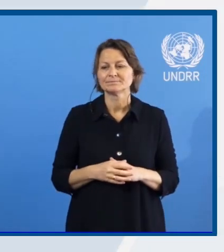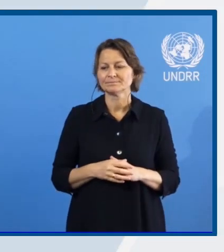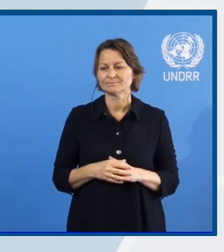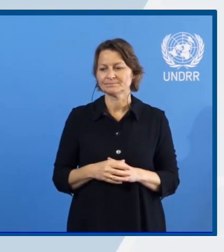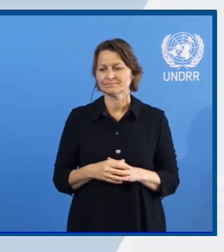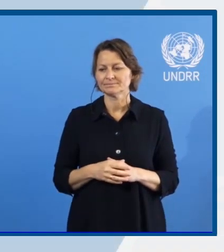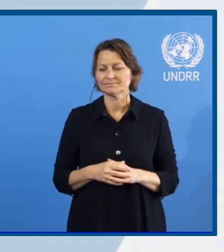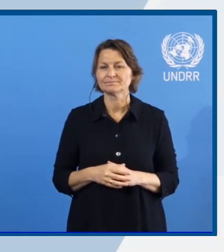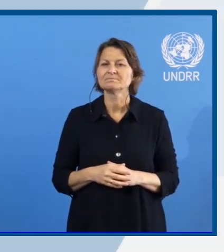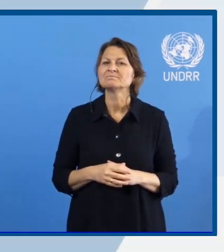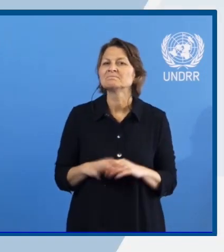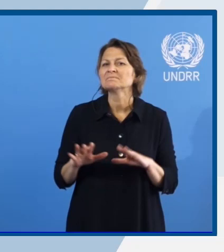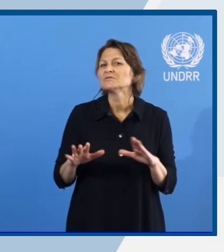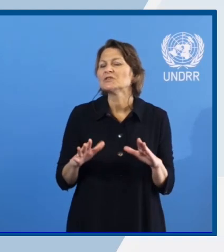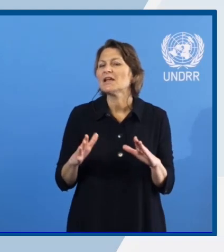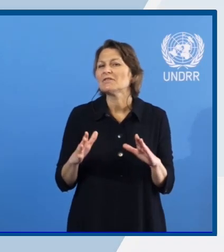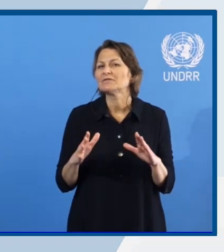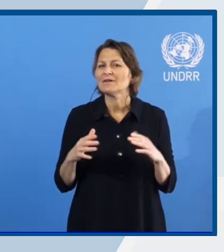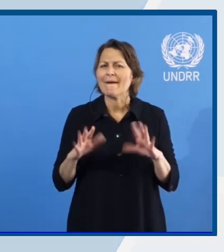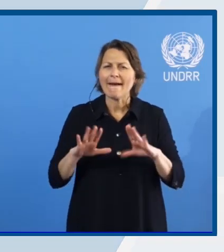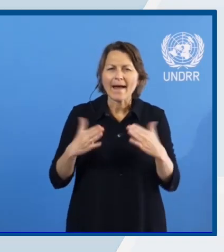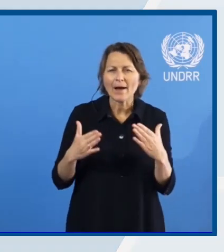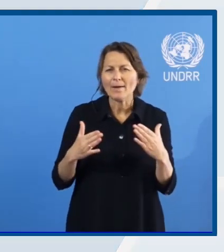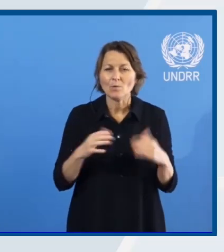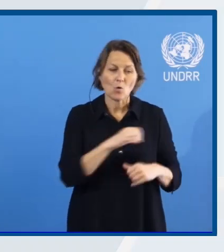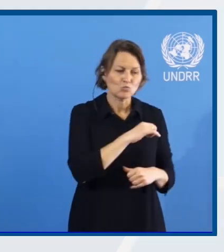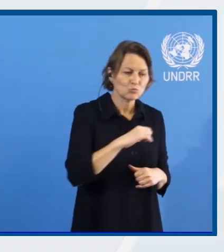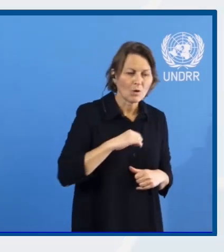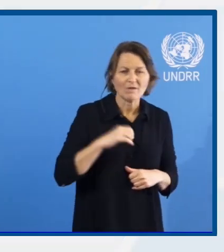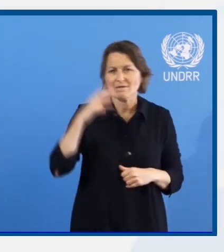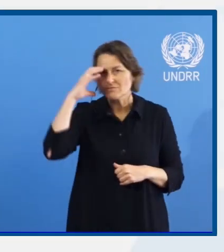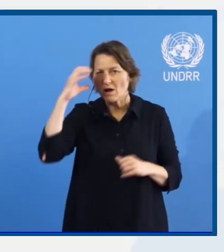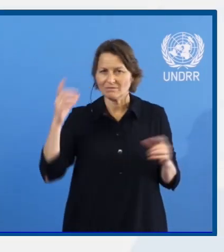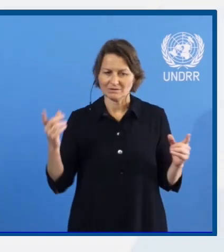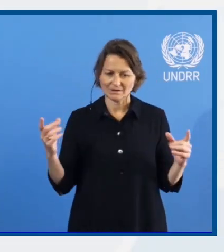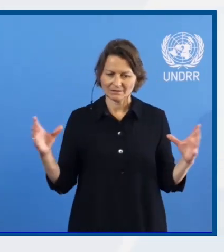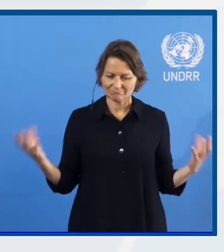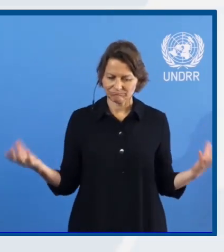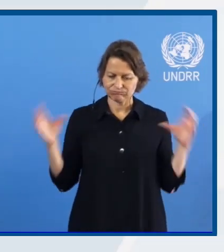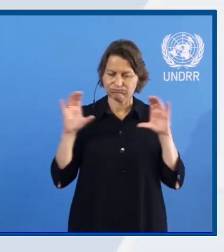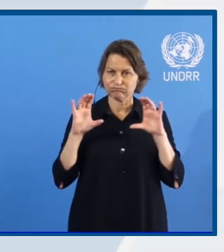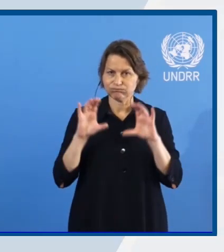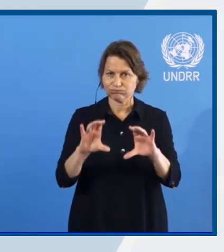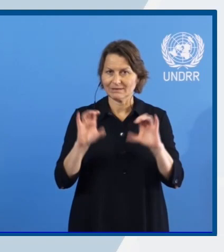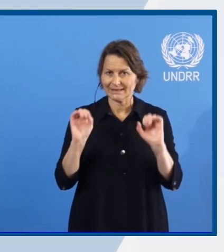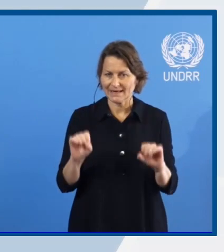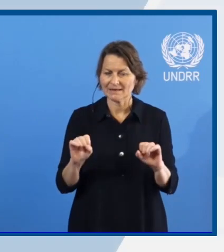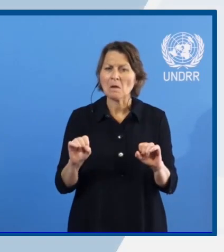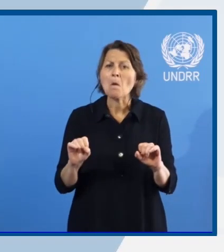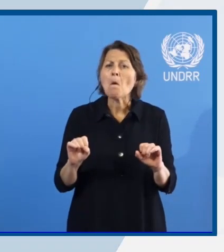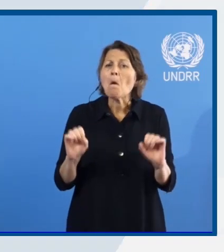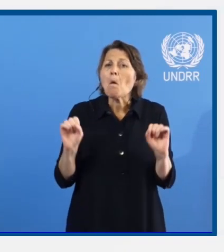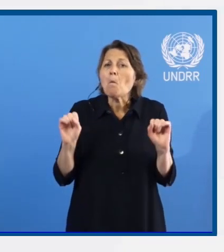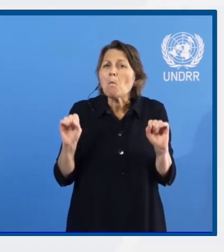I maybe would not have a lot to say about if this is at all possible. But I support